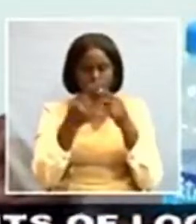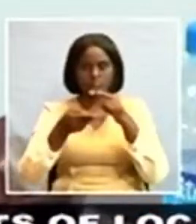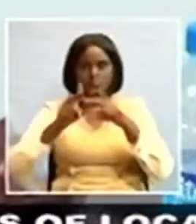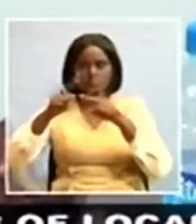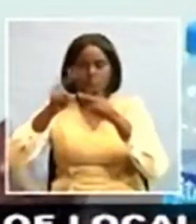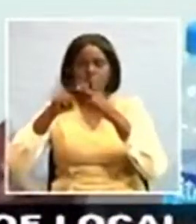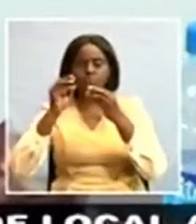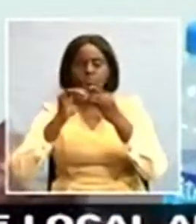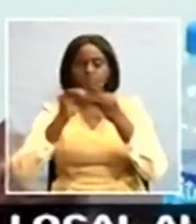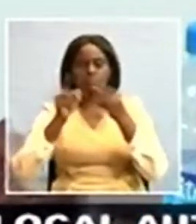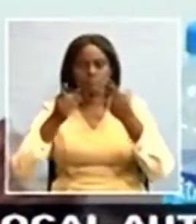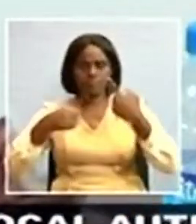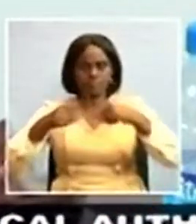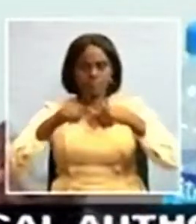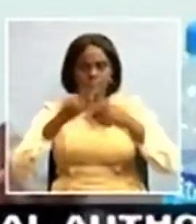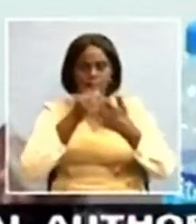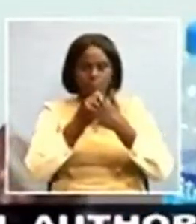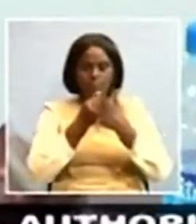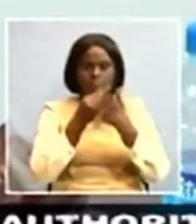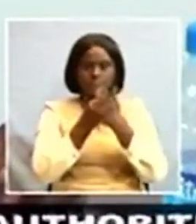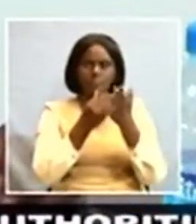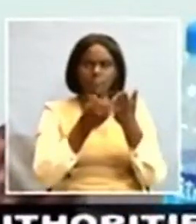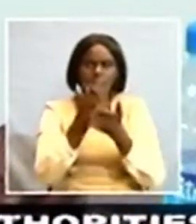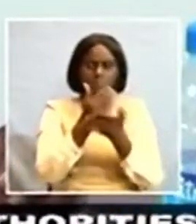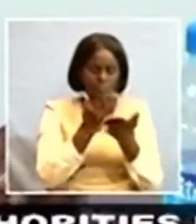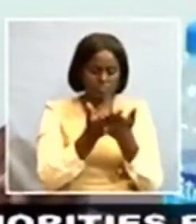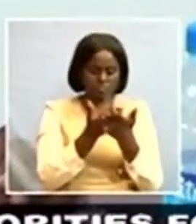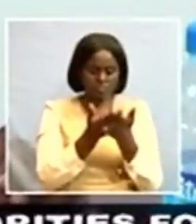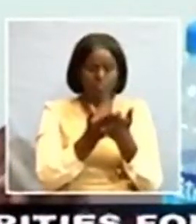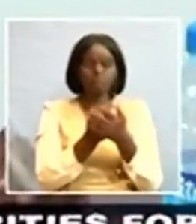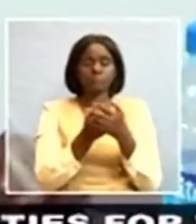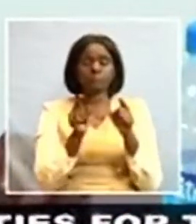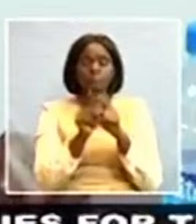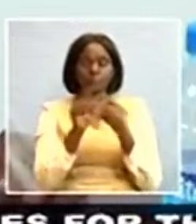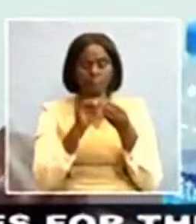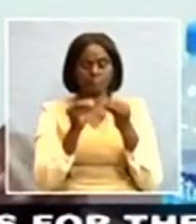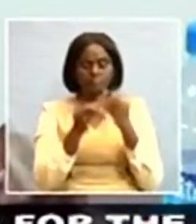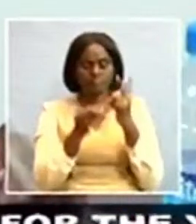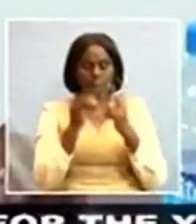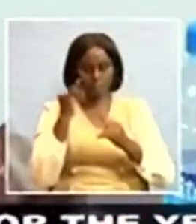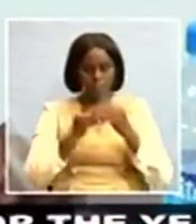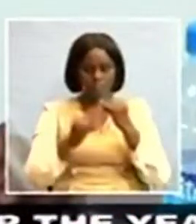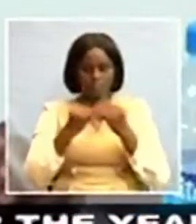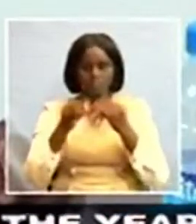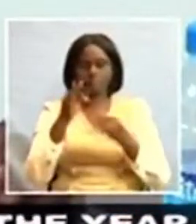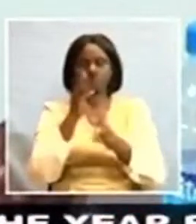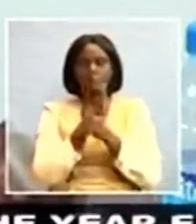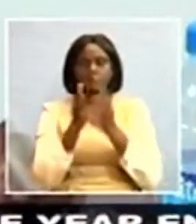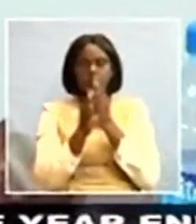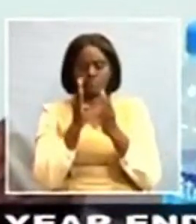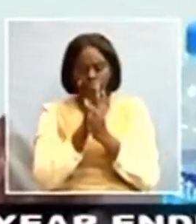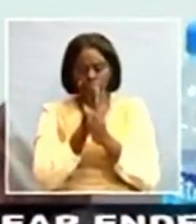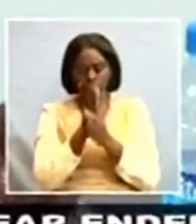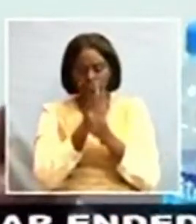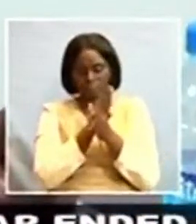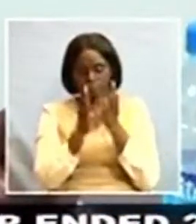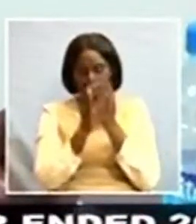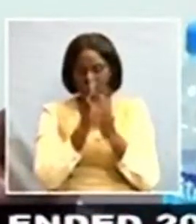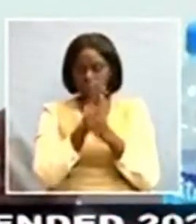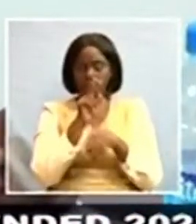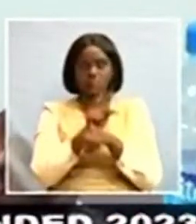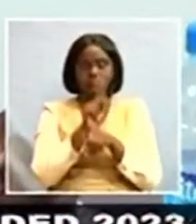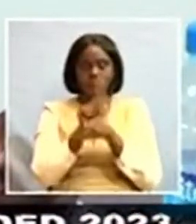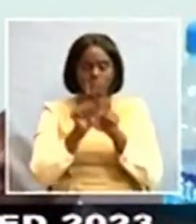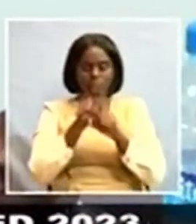increase local revenue collection. Number two, completion of infrastructure projects.